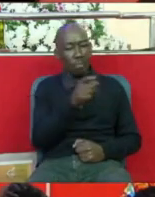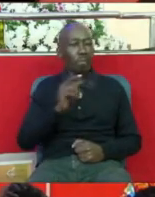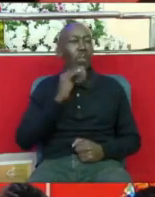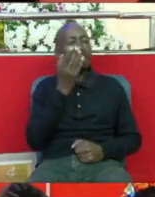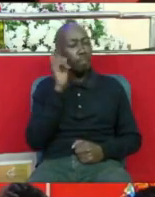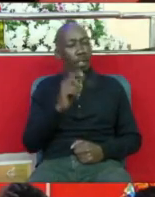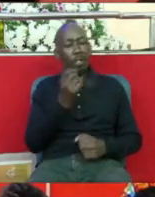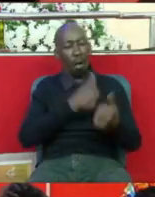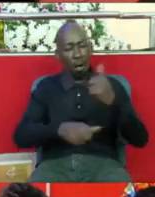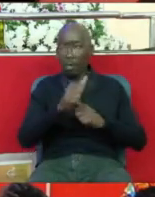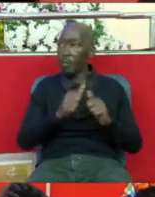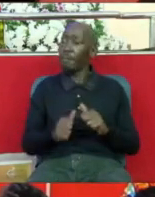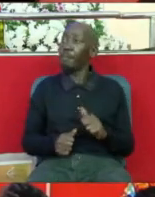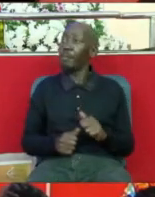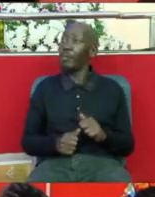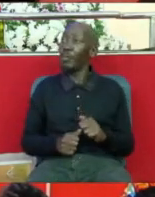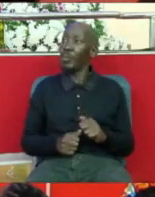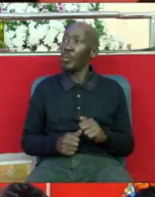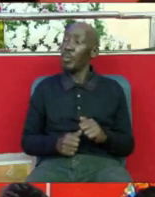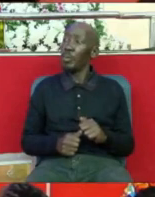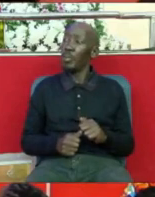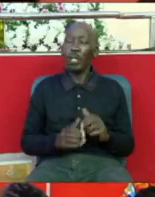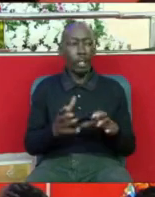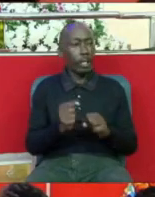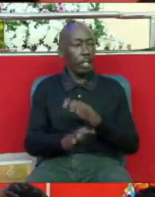act. Lazima wangechukua hatua.